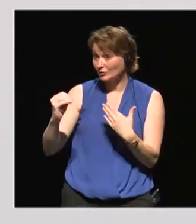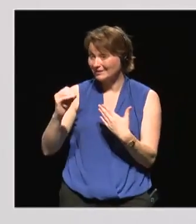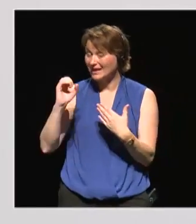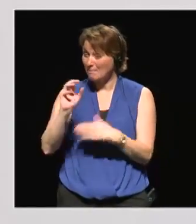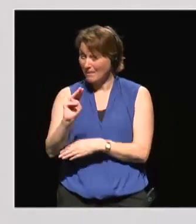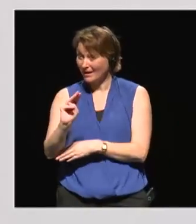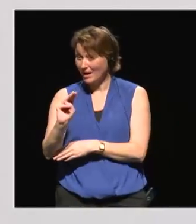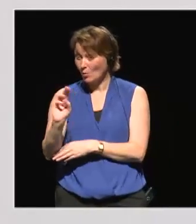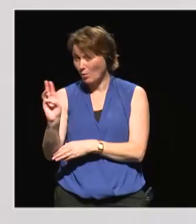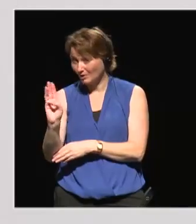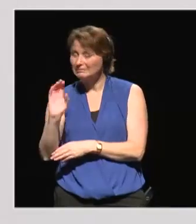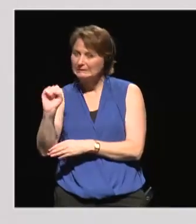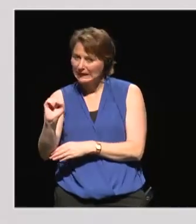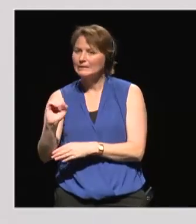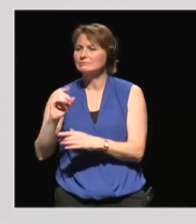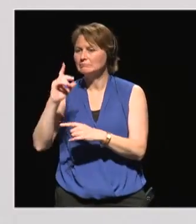about